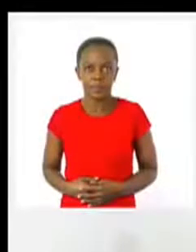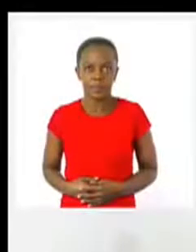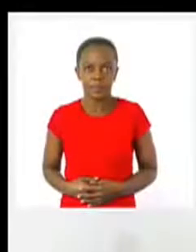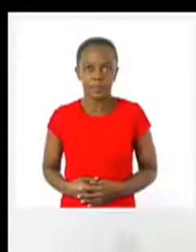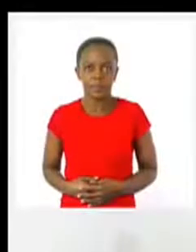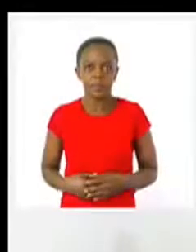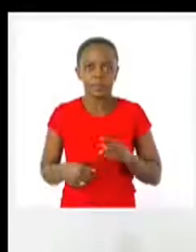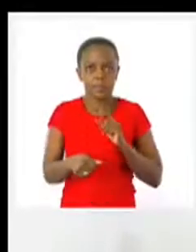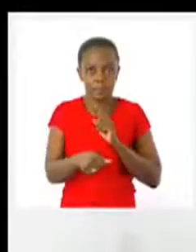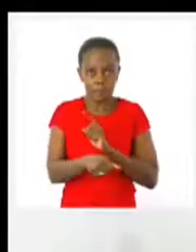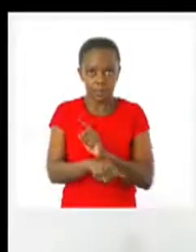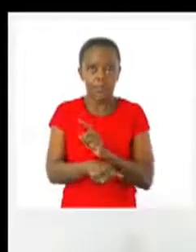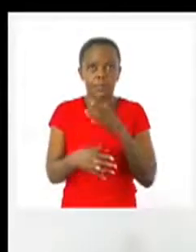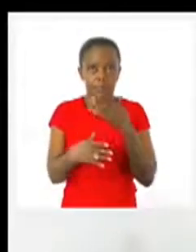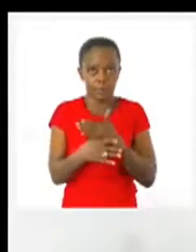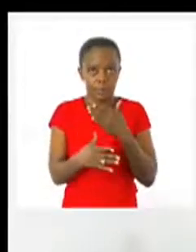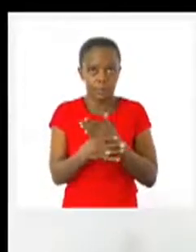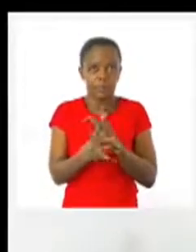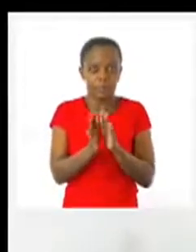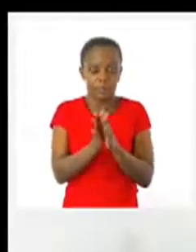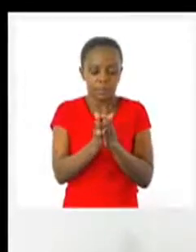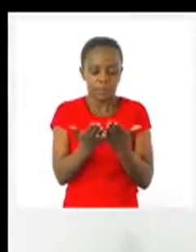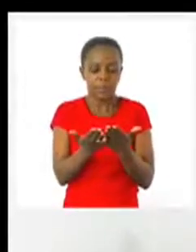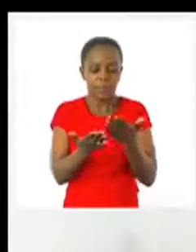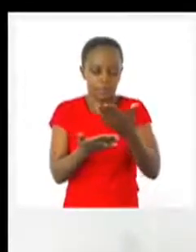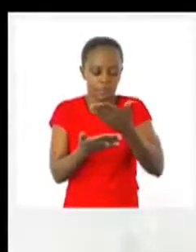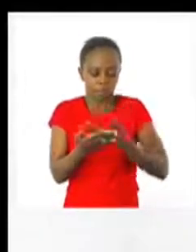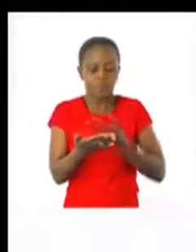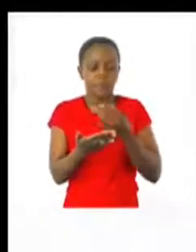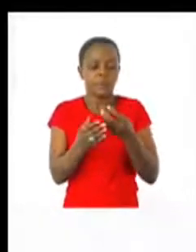Our first lesson is on page 3.